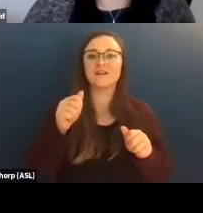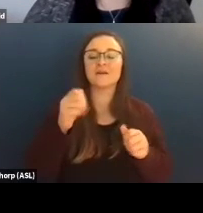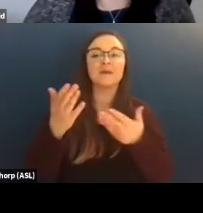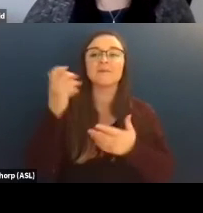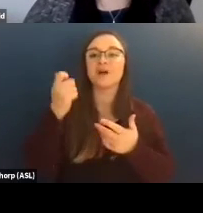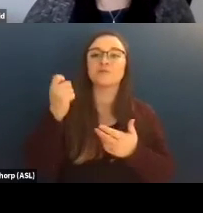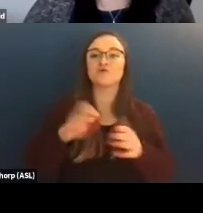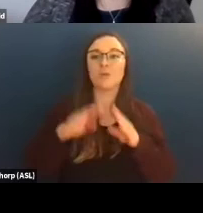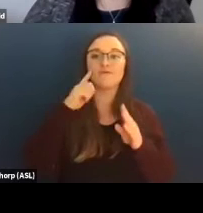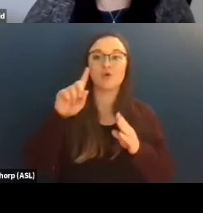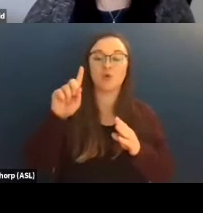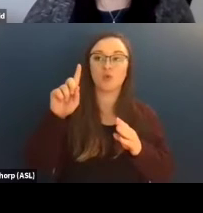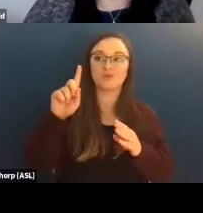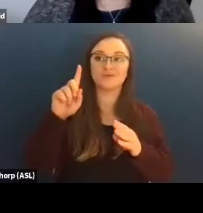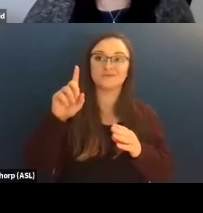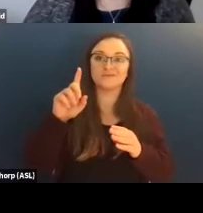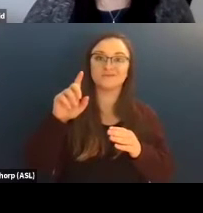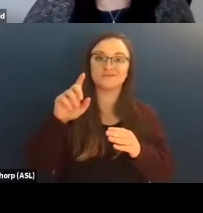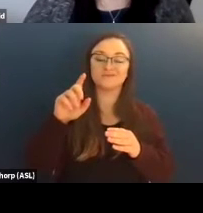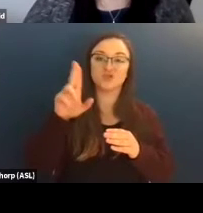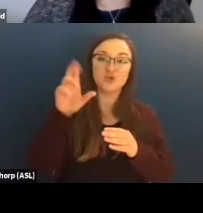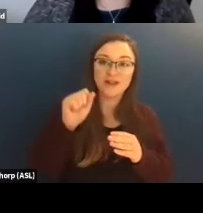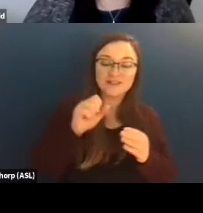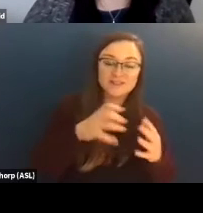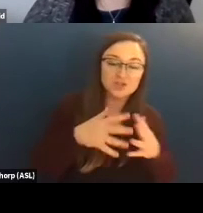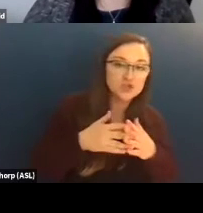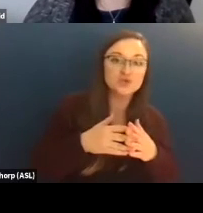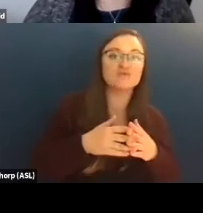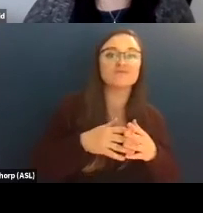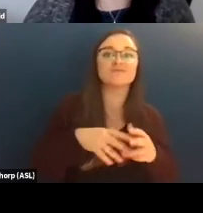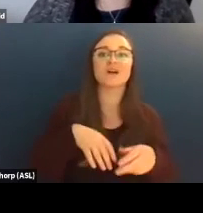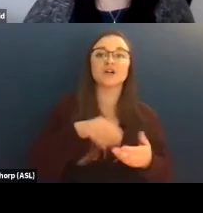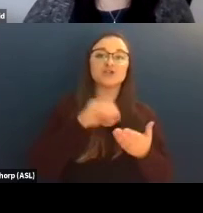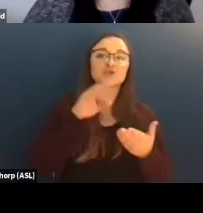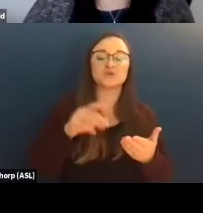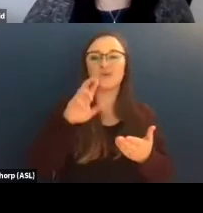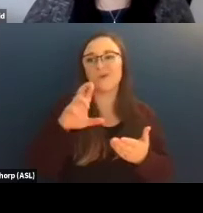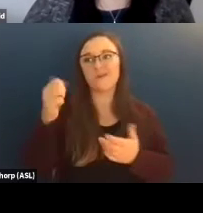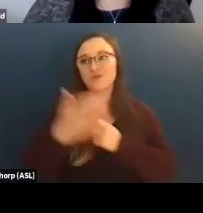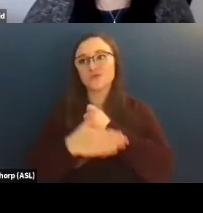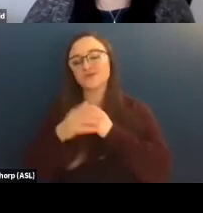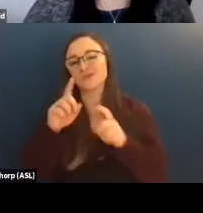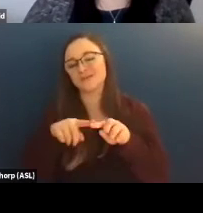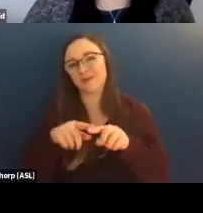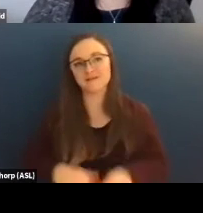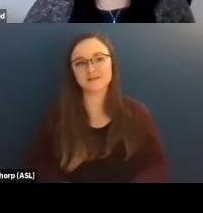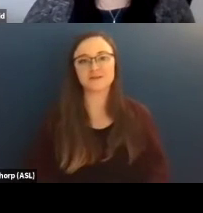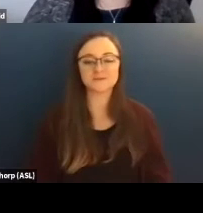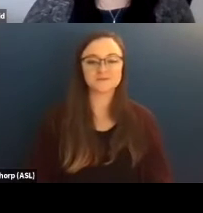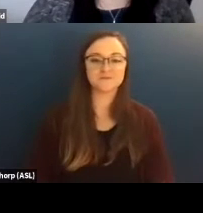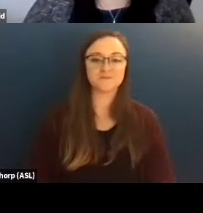know, what have you. So it really just kind of depends on each situation in that regard. Great. Thank